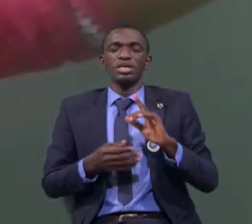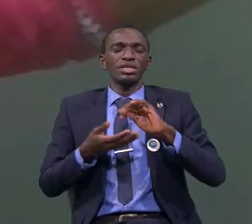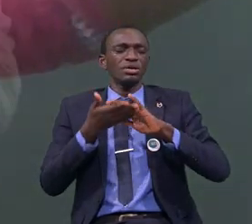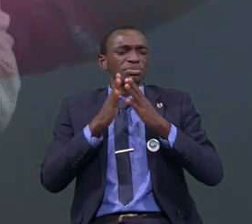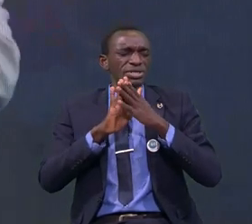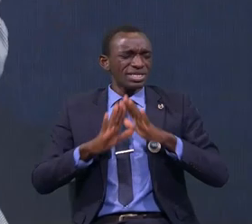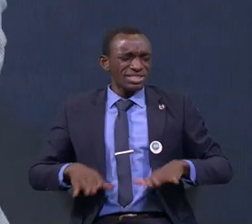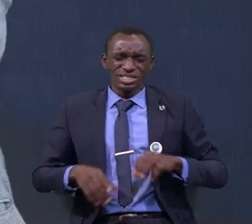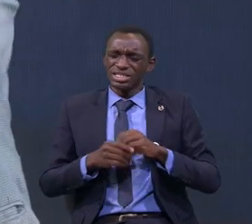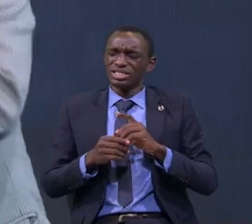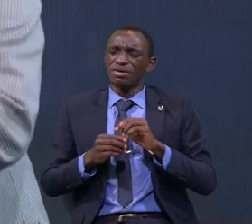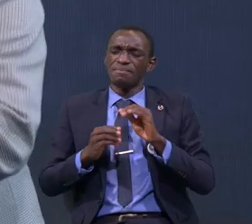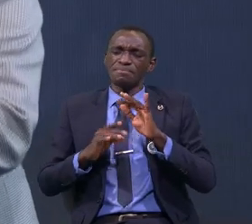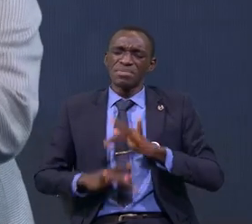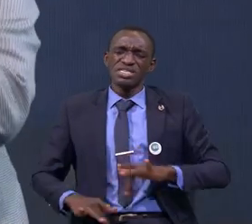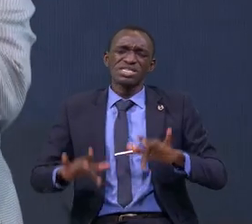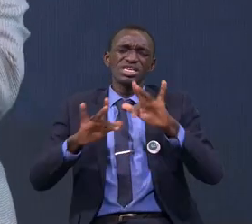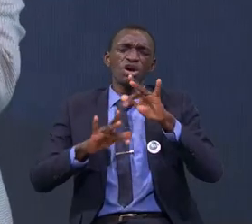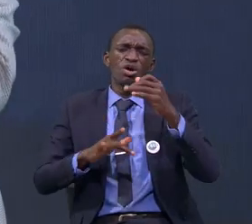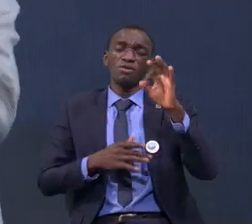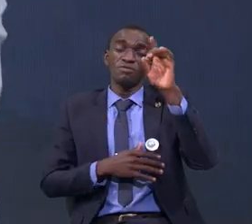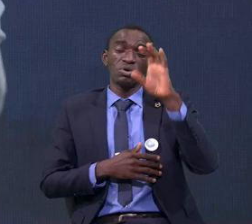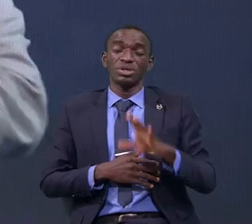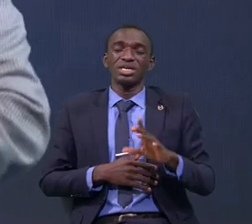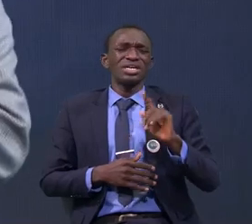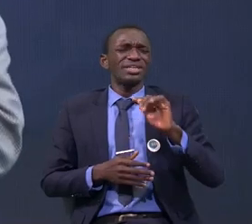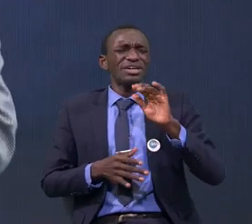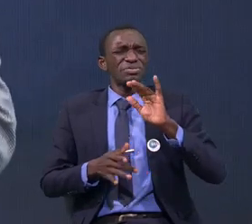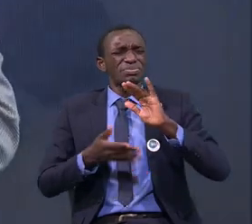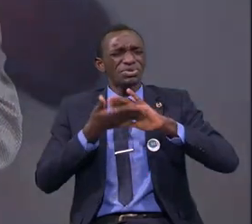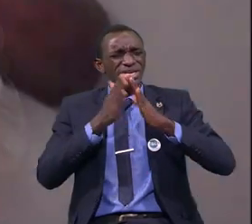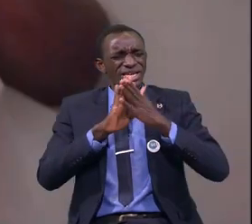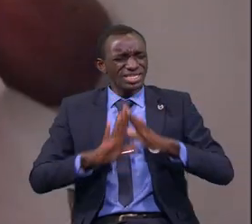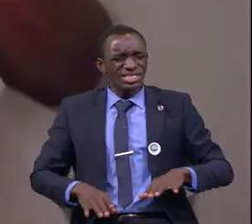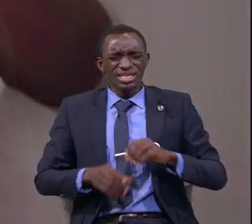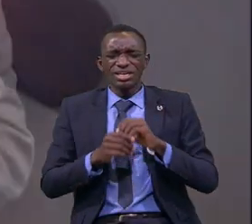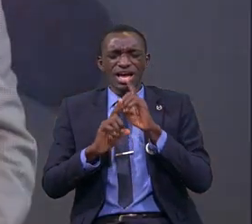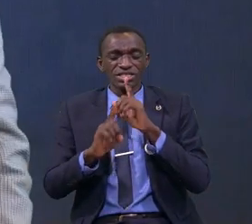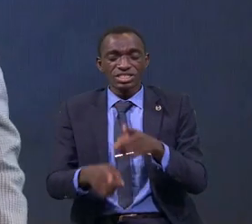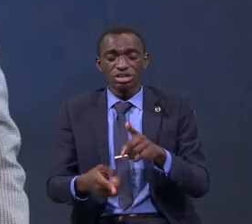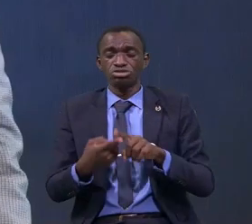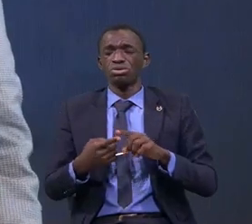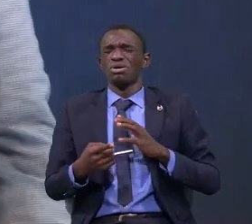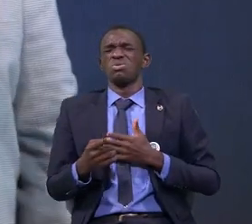God. The peace in answer to the penitent's prayer.